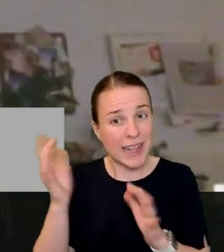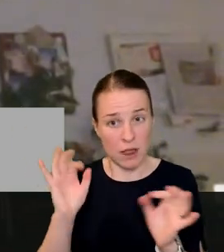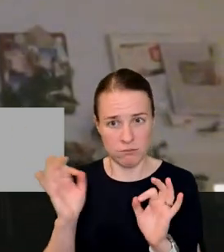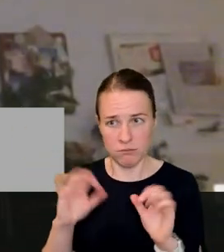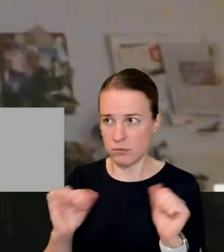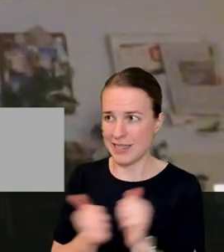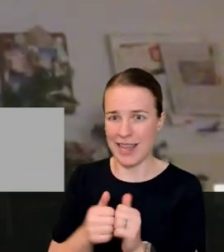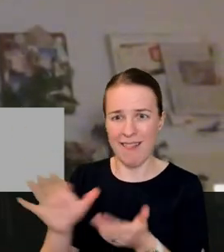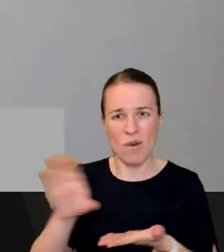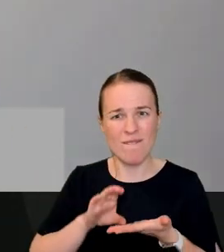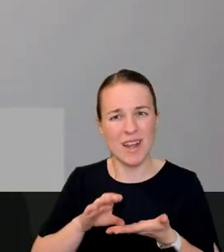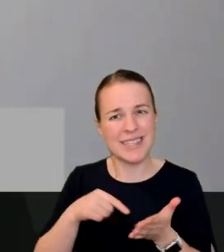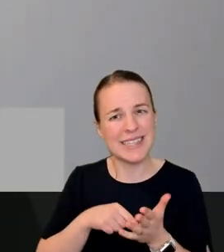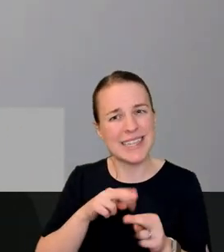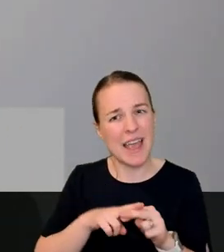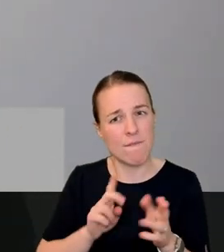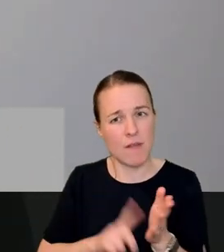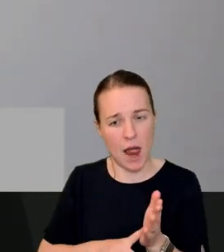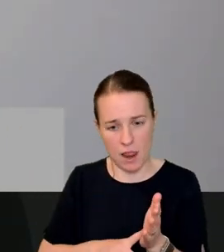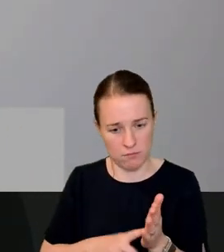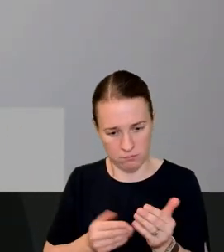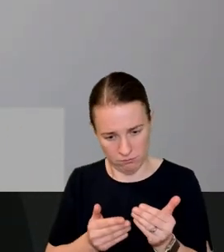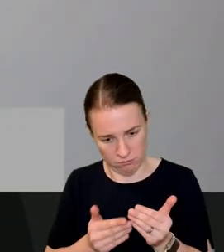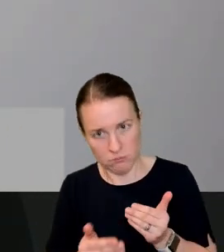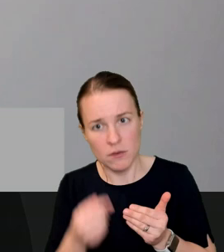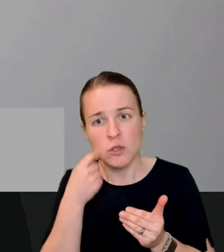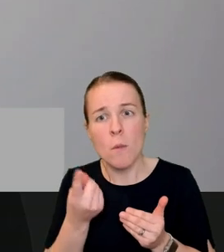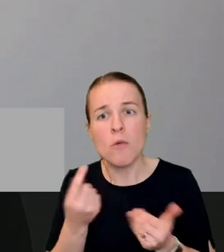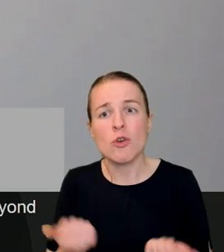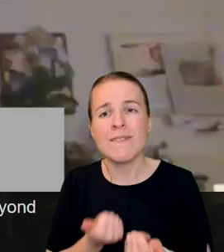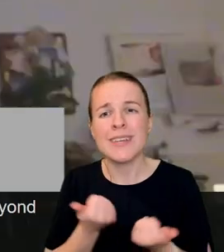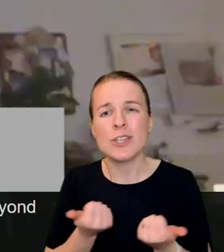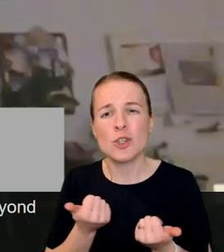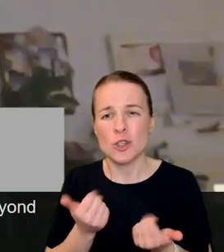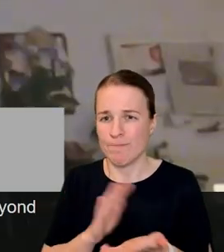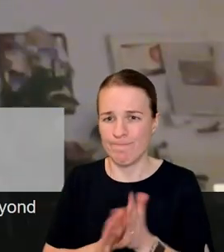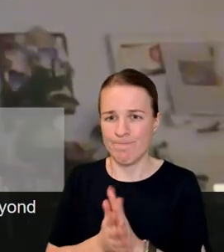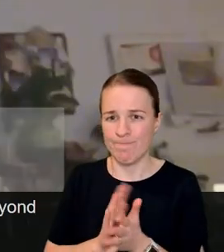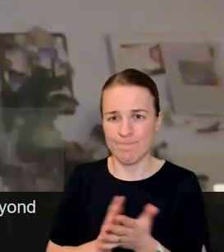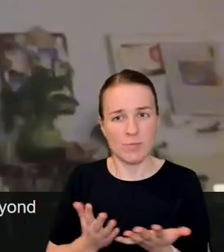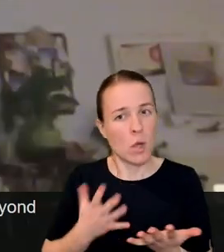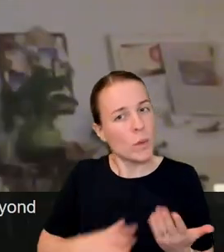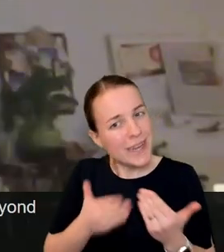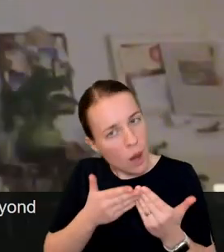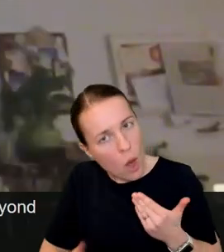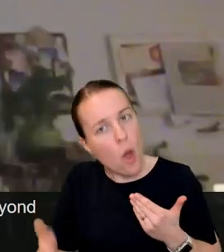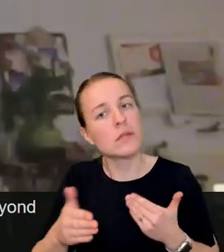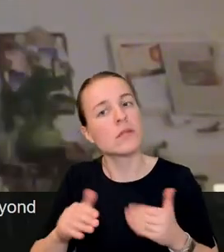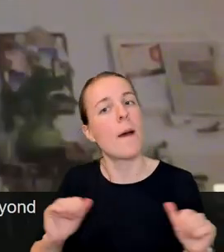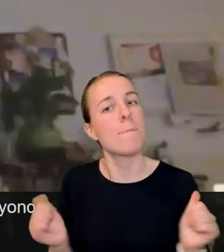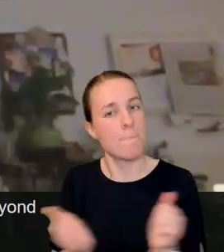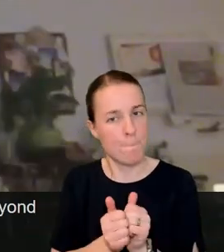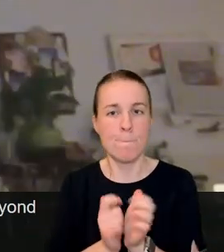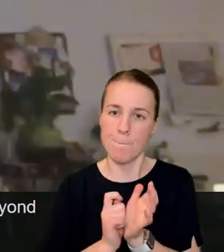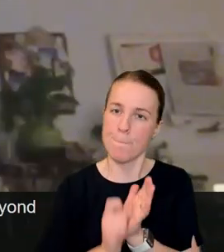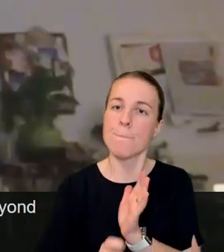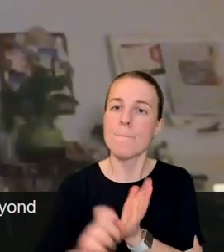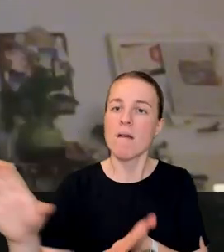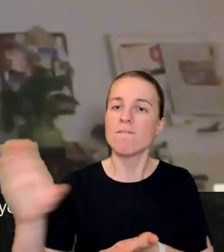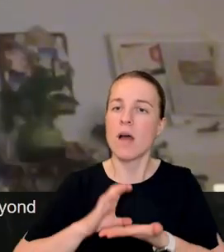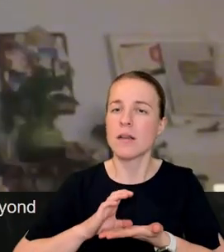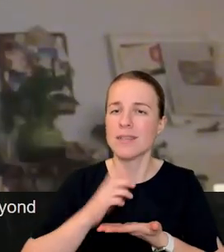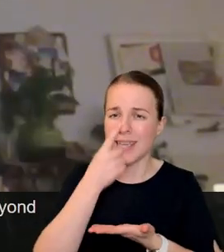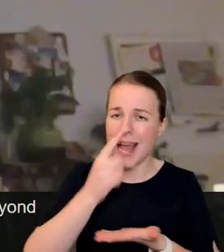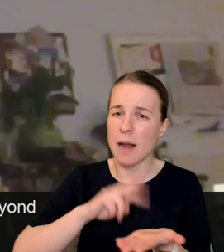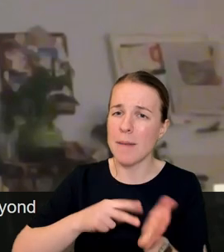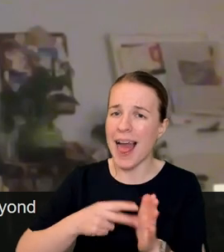London that lasts beyond tomorrow. We need long-term funding settlements so that we can plan ahead. We need to be seeing